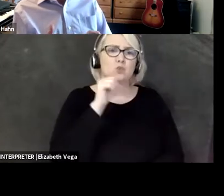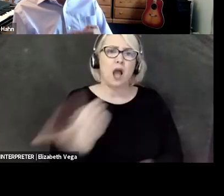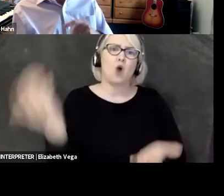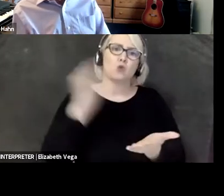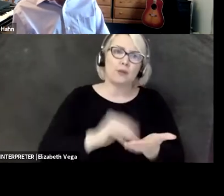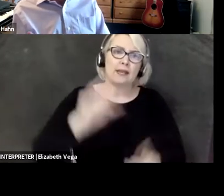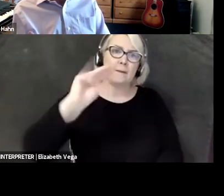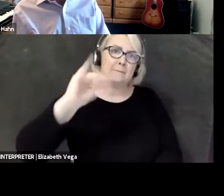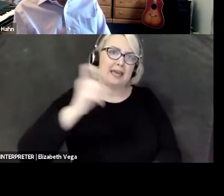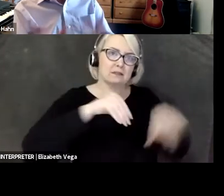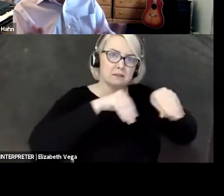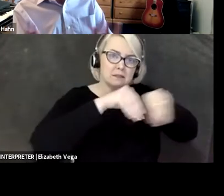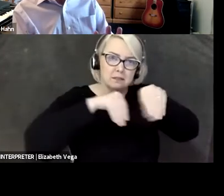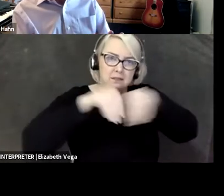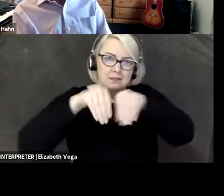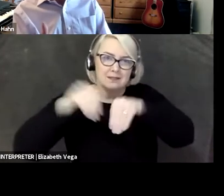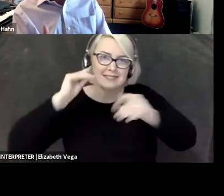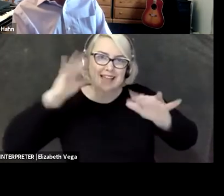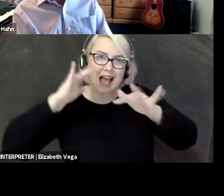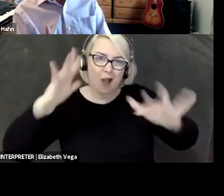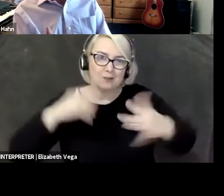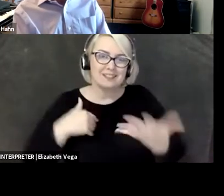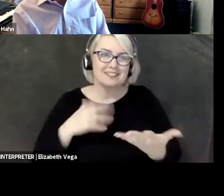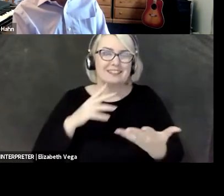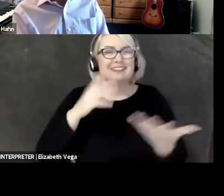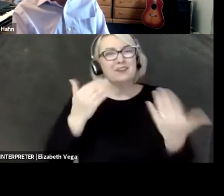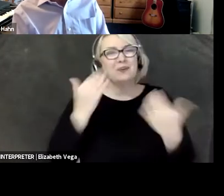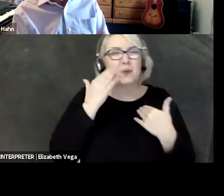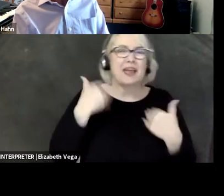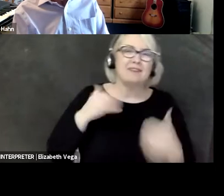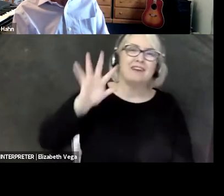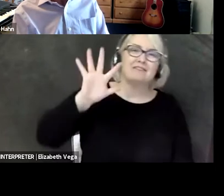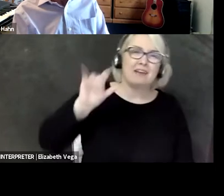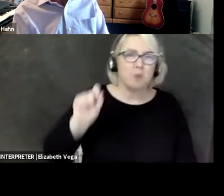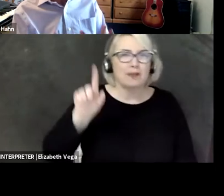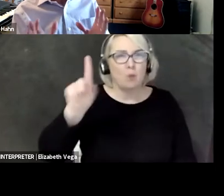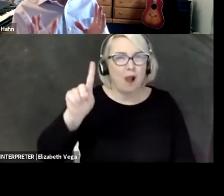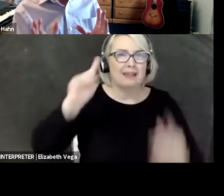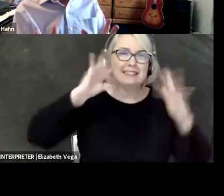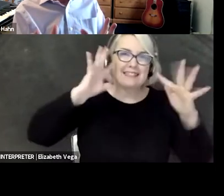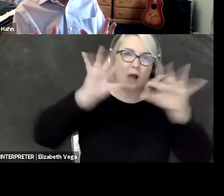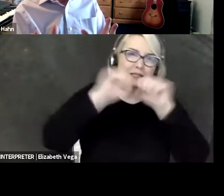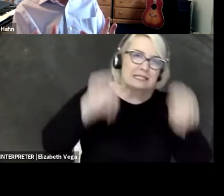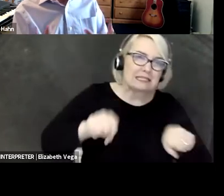know, because there's 5.1 and a number of different things, but if we just think about a straightforward,